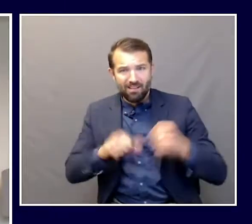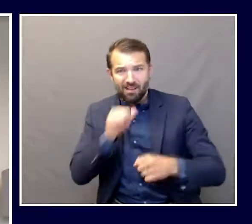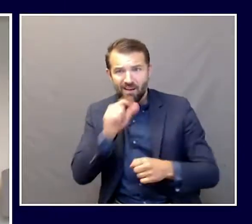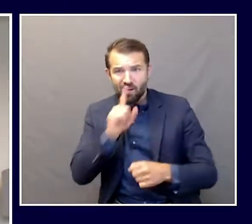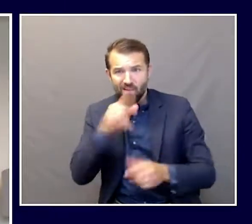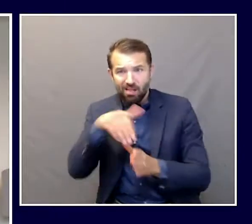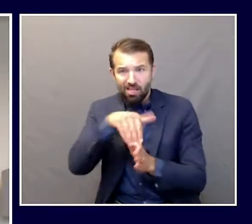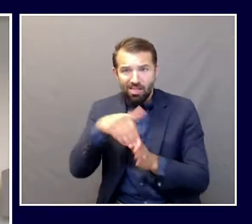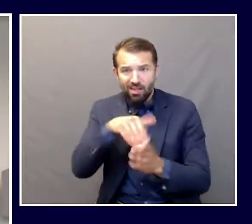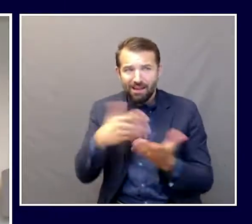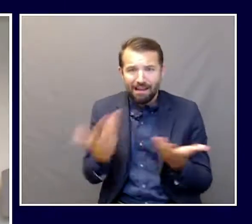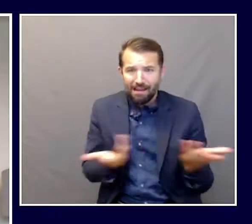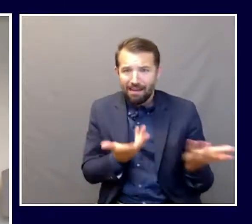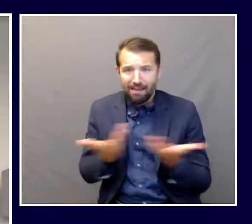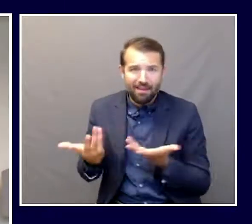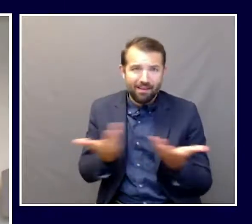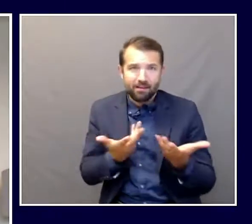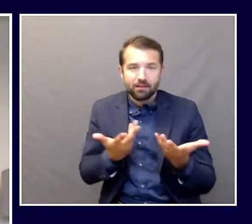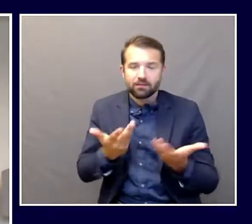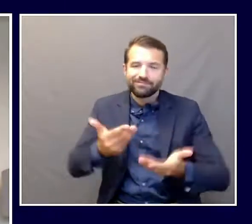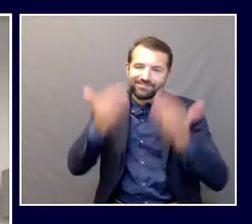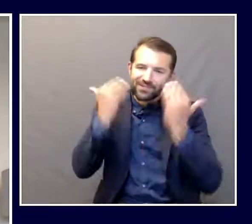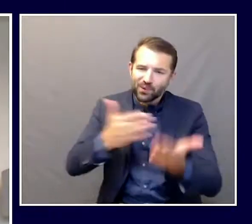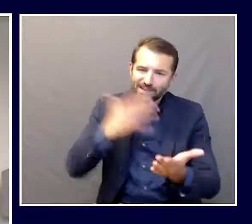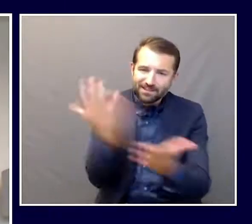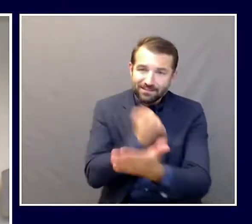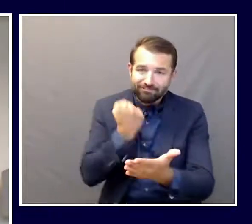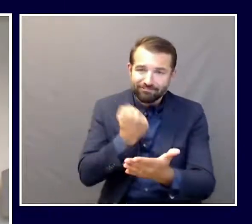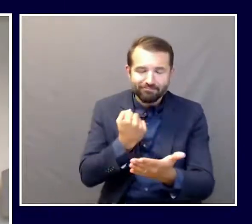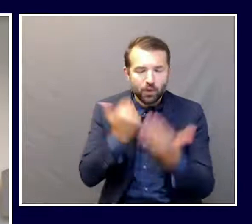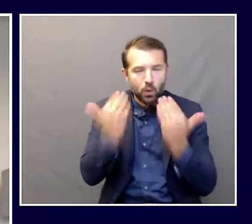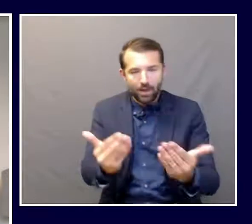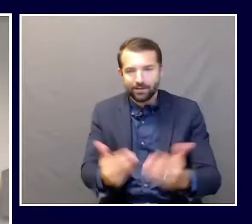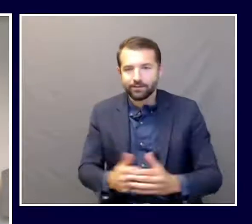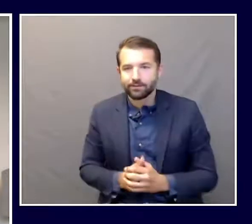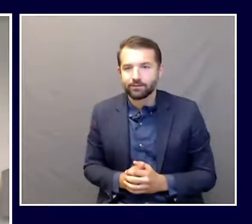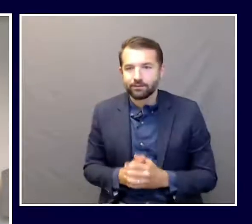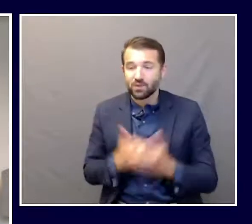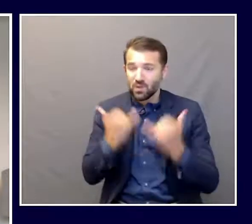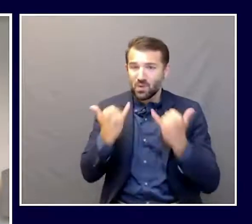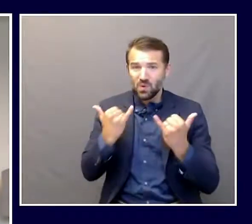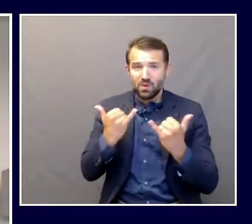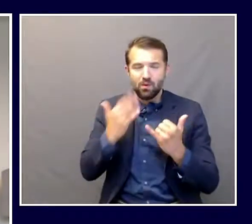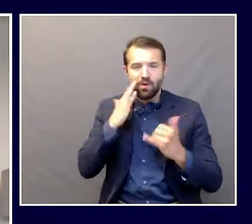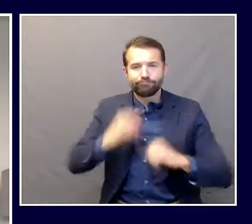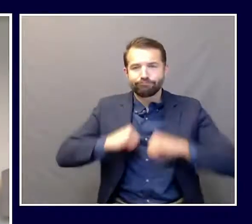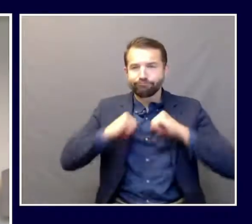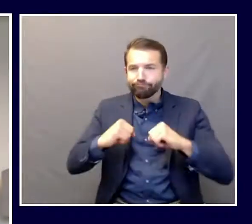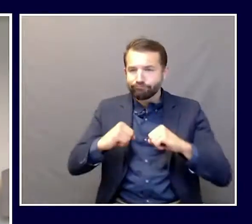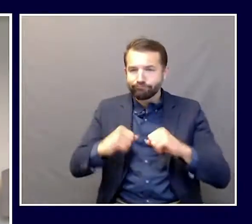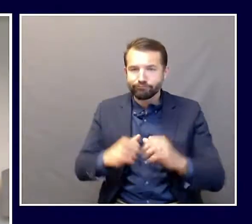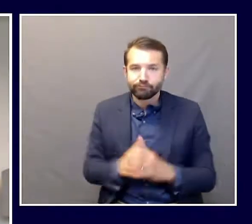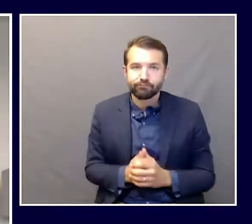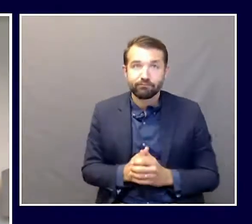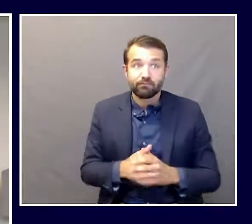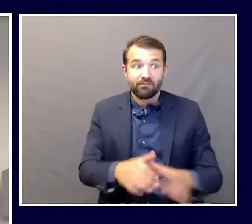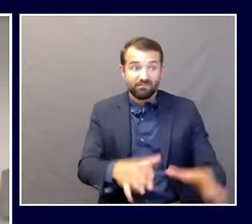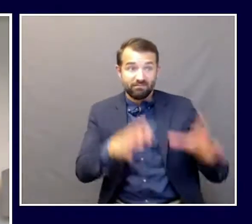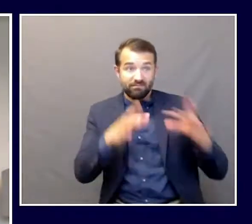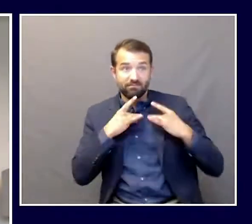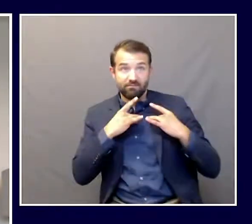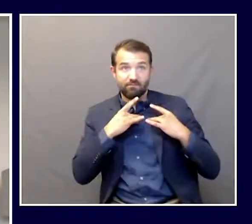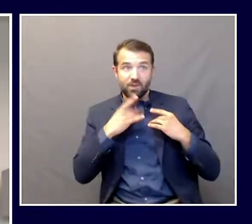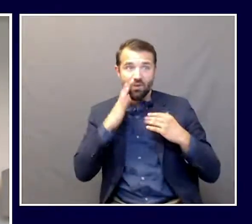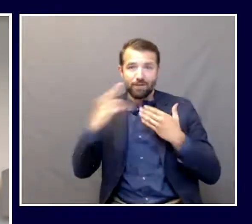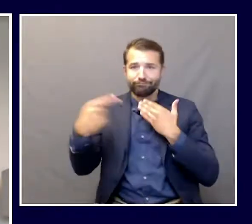the time. Not only will you have protection against COVID, as well as the new variants, which I'll talk about in a minute, you